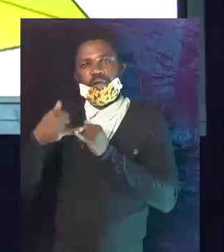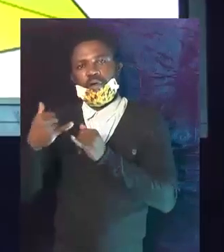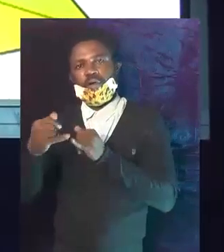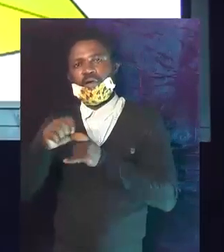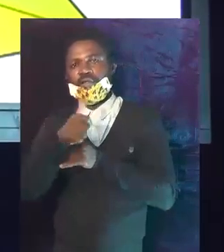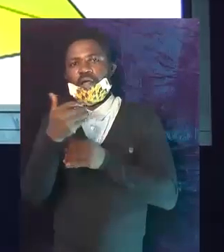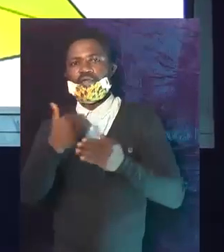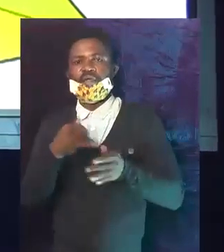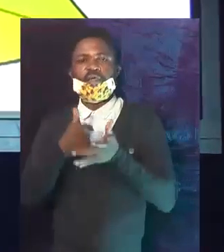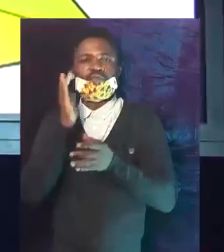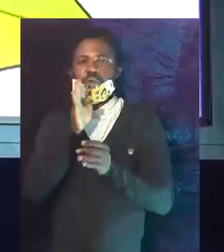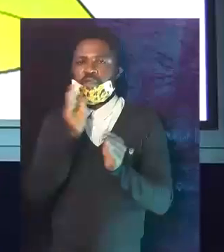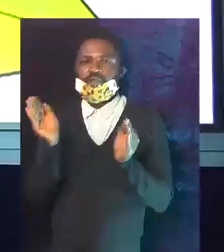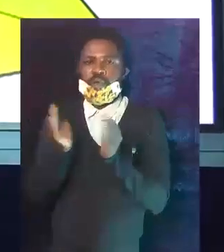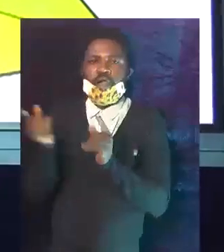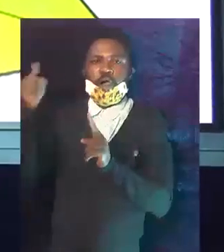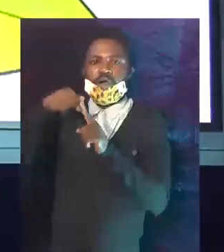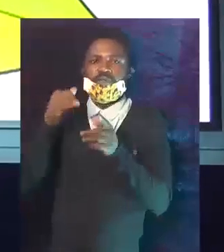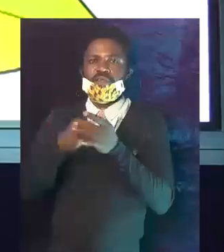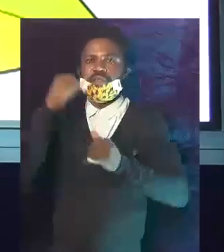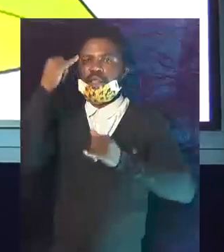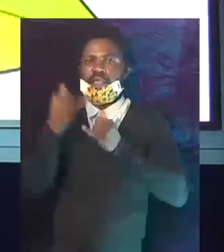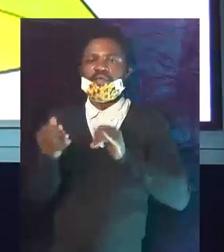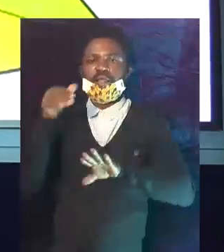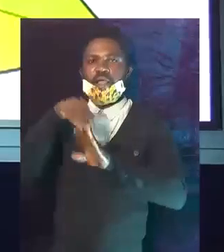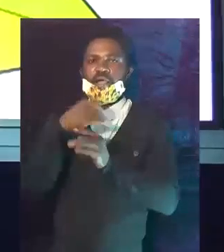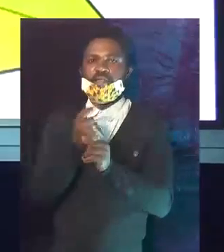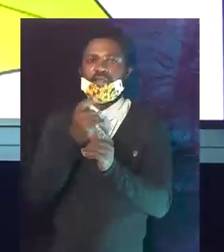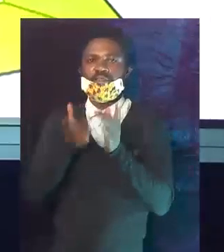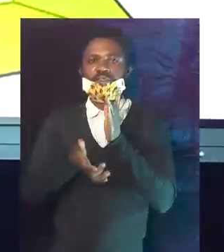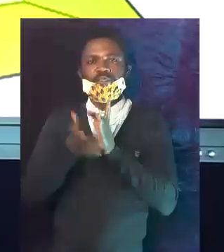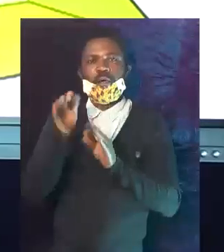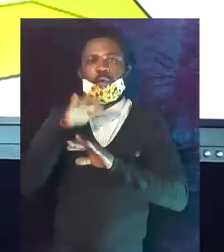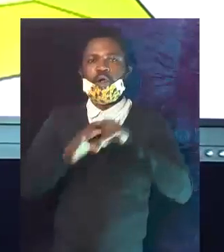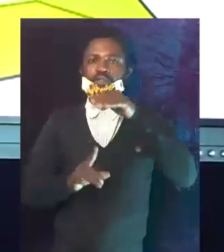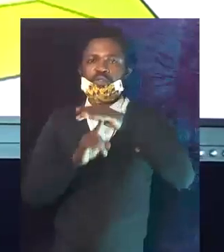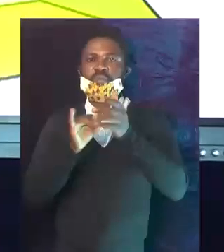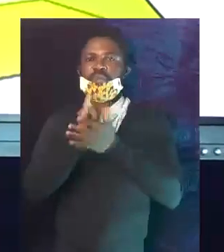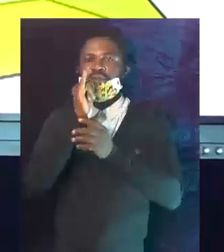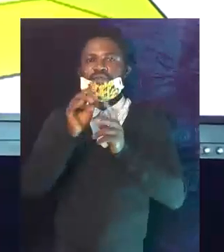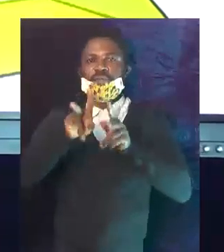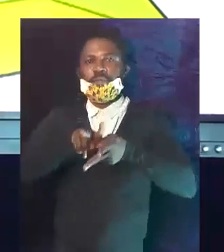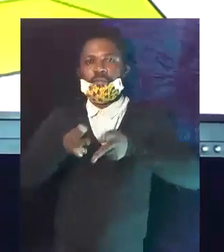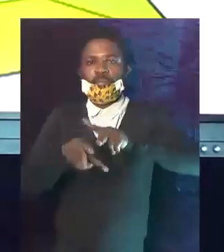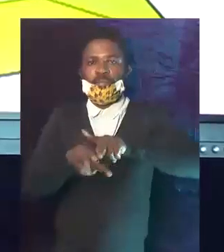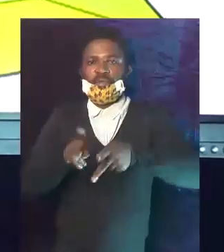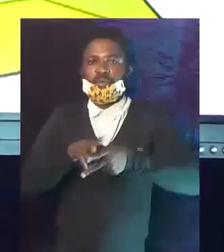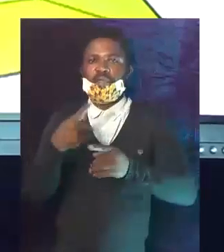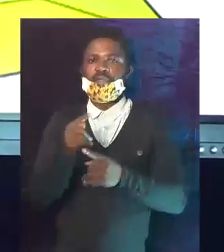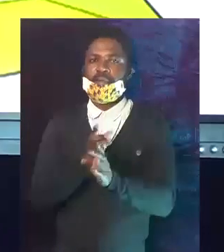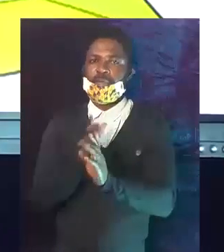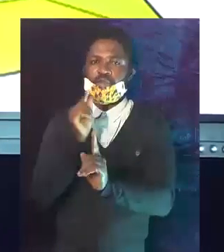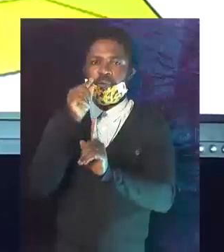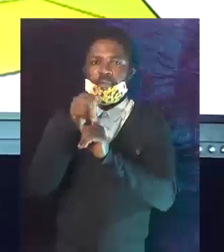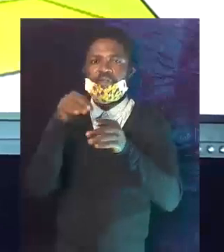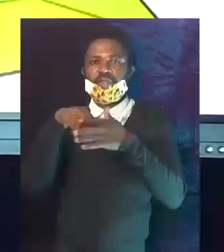smaller until it ends at a sharp point on top. And that is exactly a pyramid. I'll take the major points again.